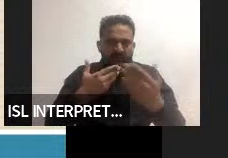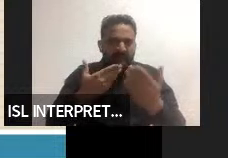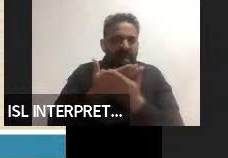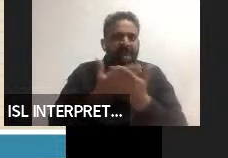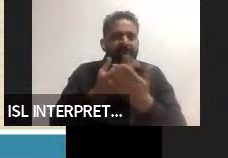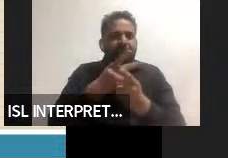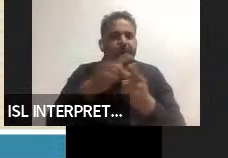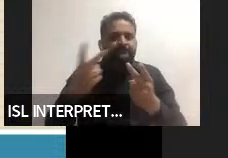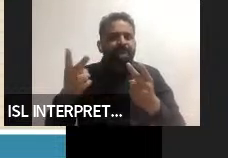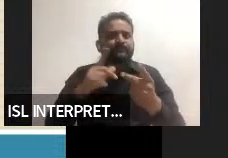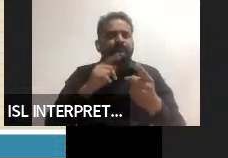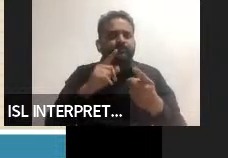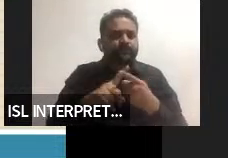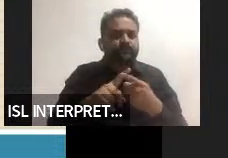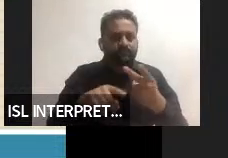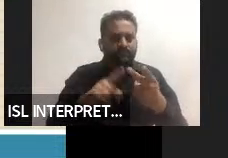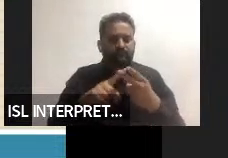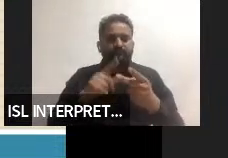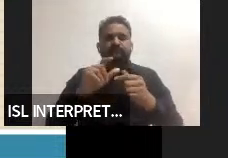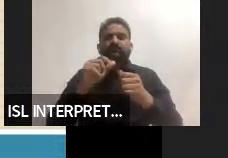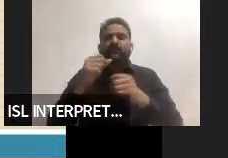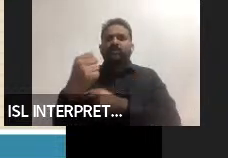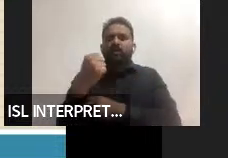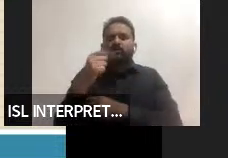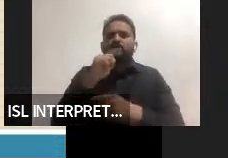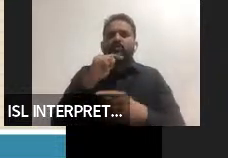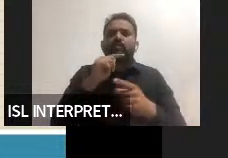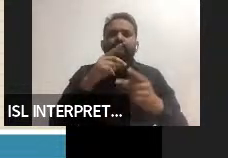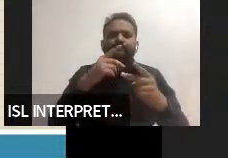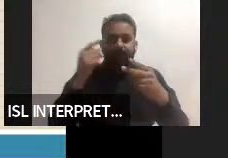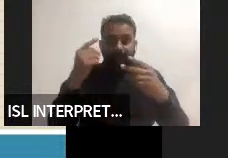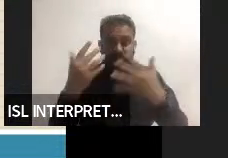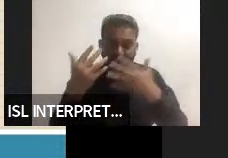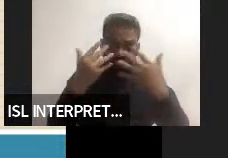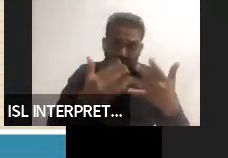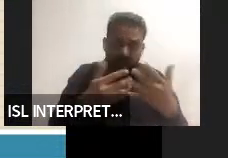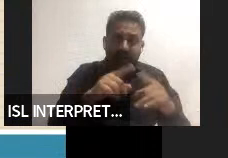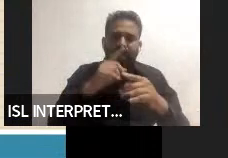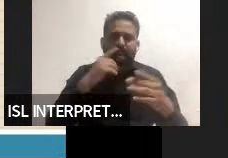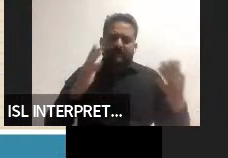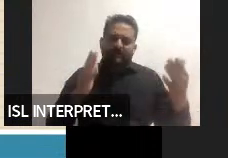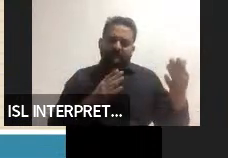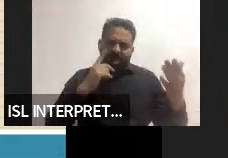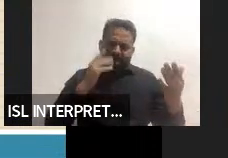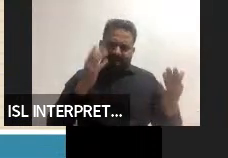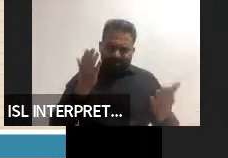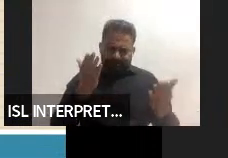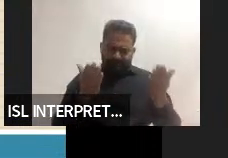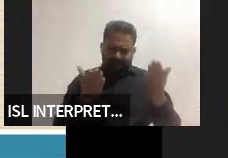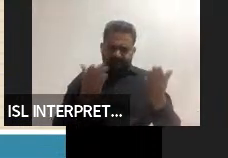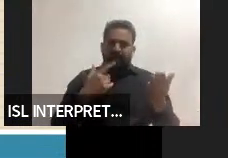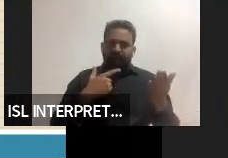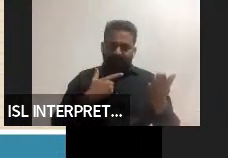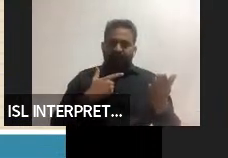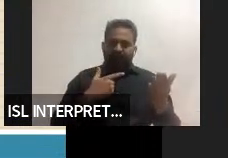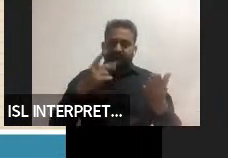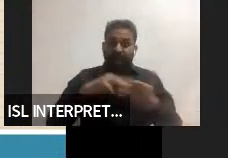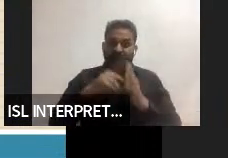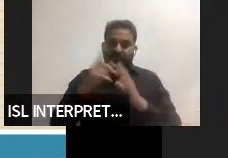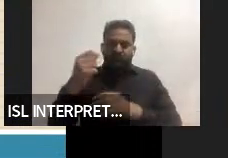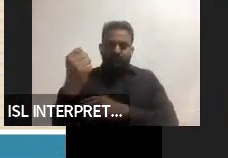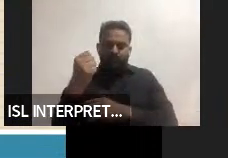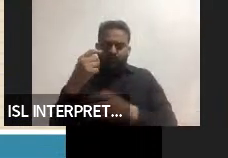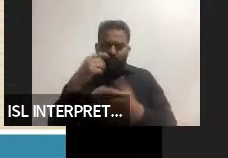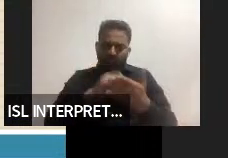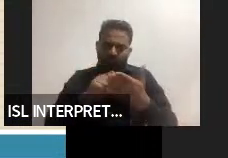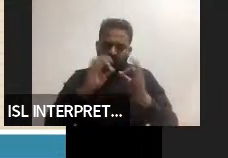authority minimum. So in that case, the memoranda looks very balanced, that you have a good authority. This also